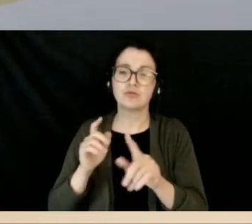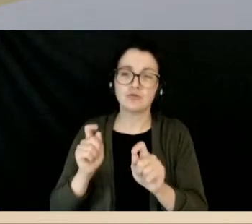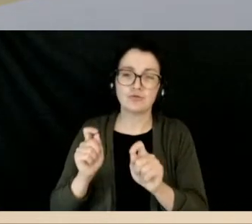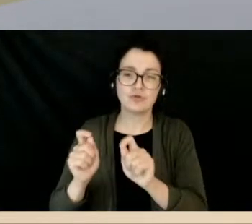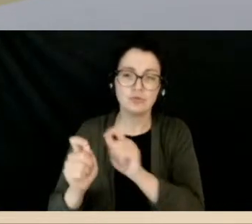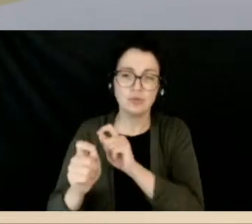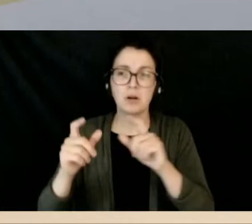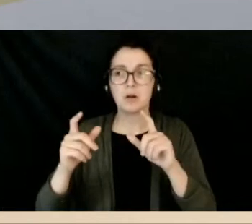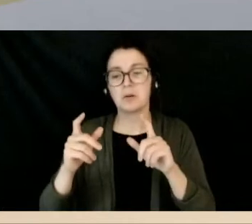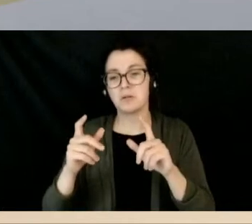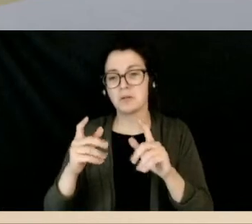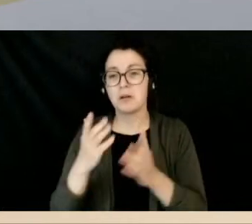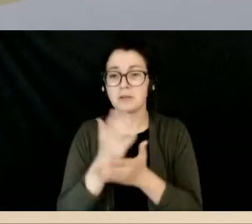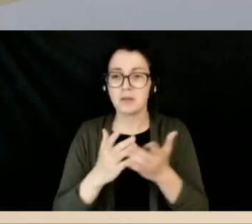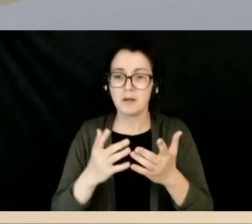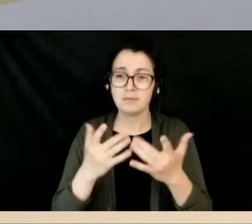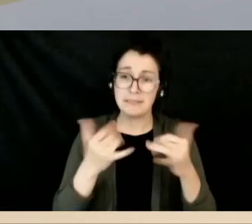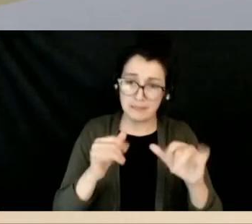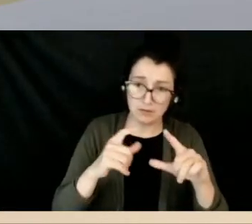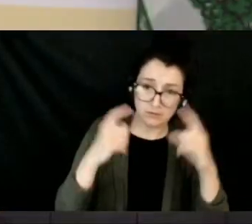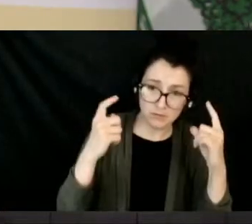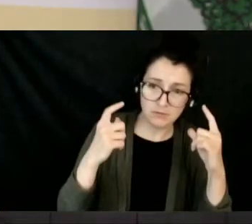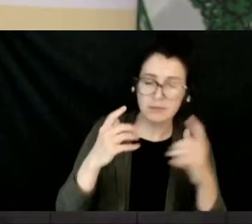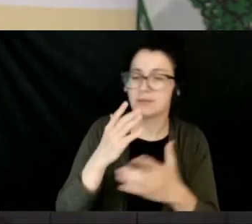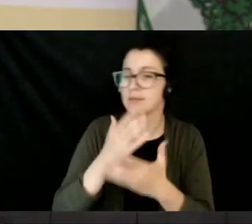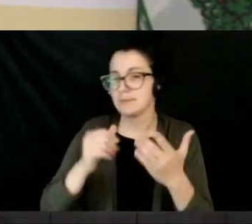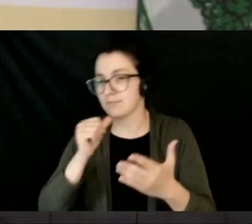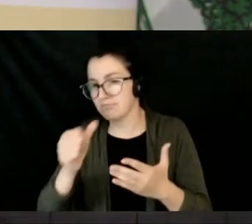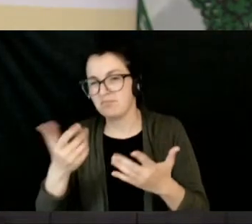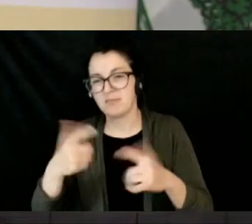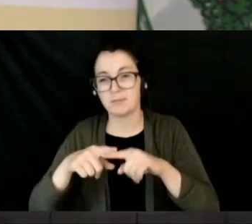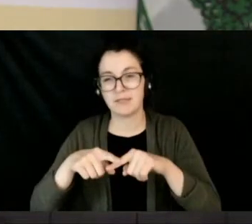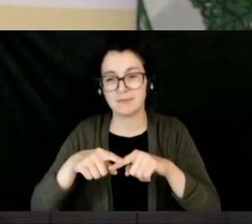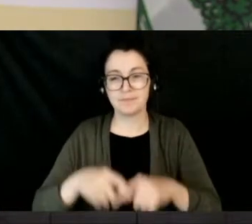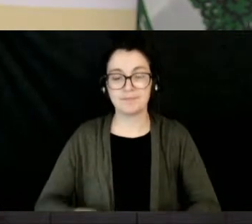Great, thank you very much. Thanks, Dave.